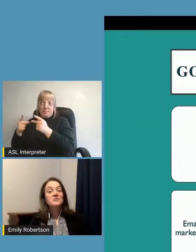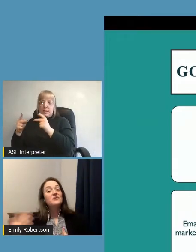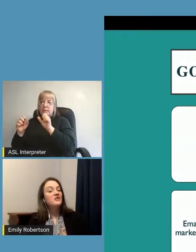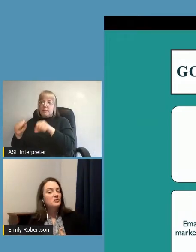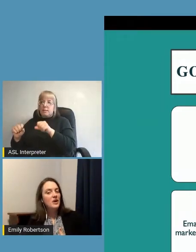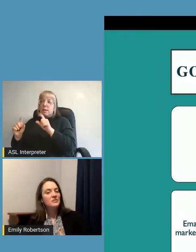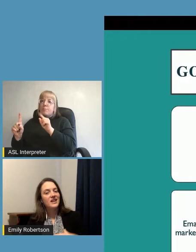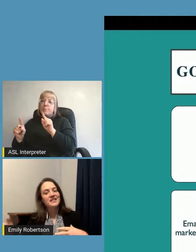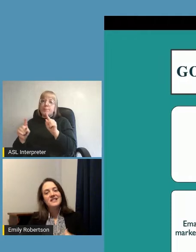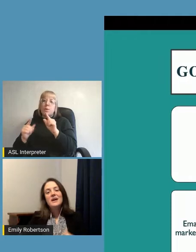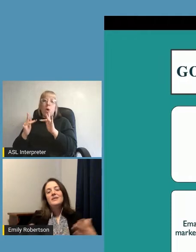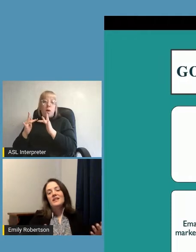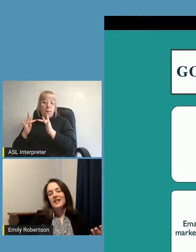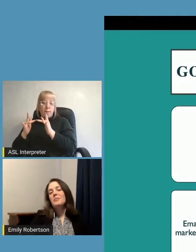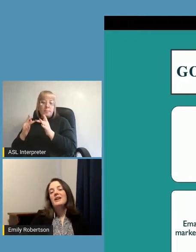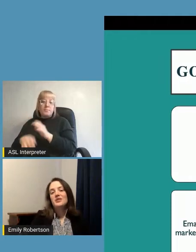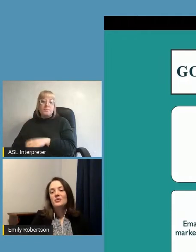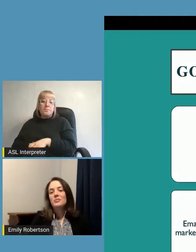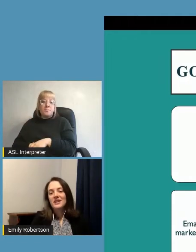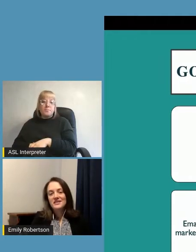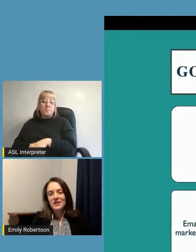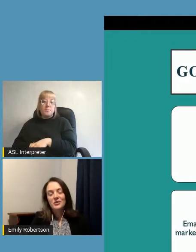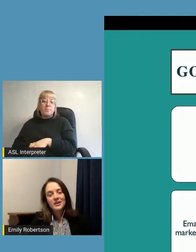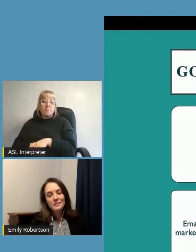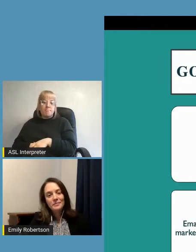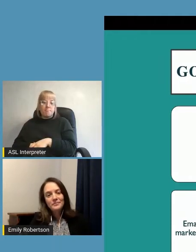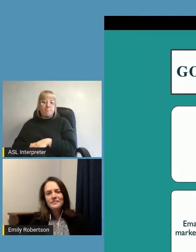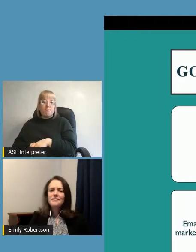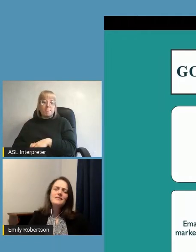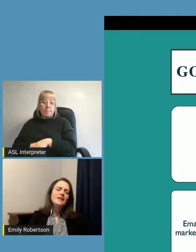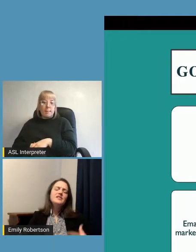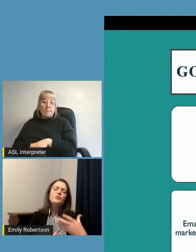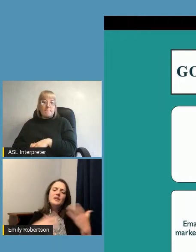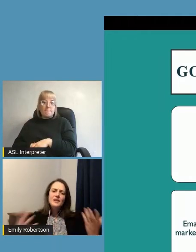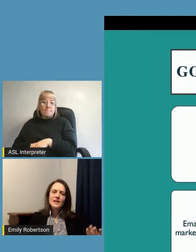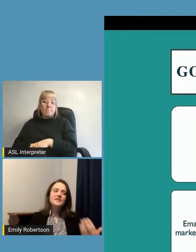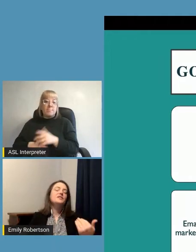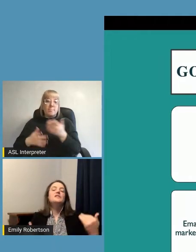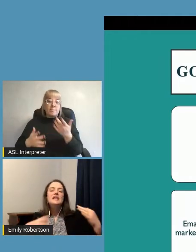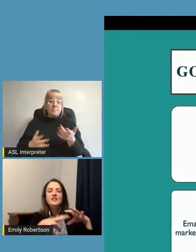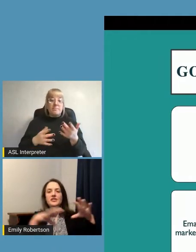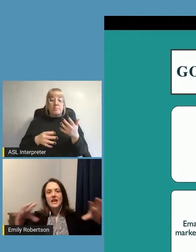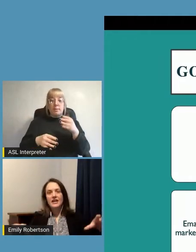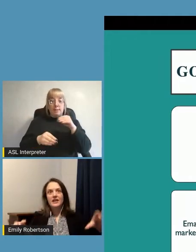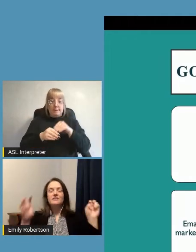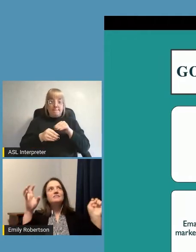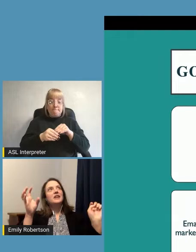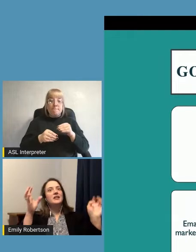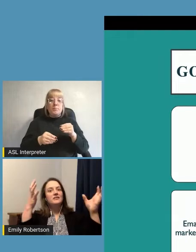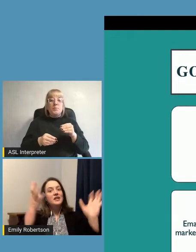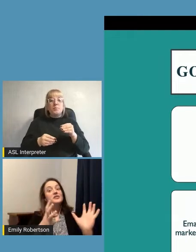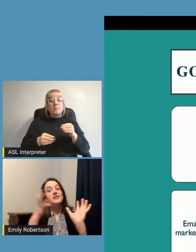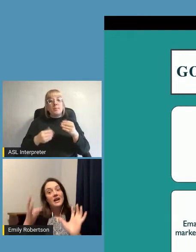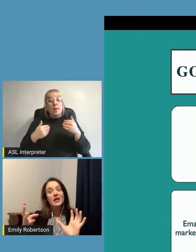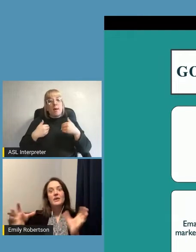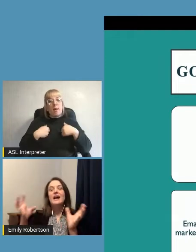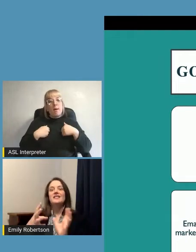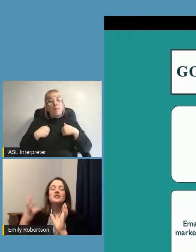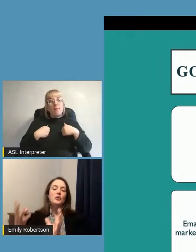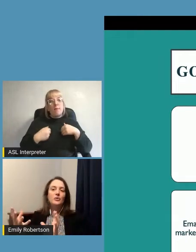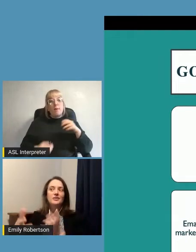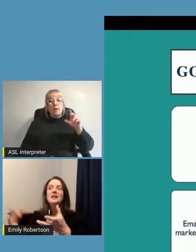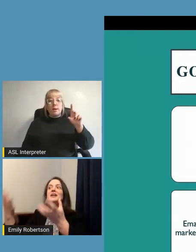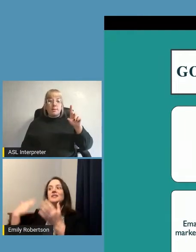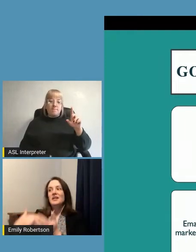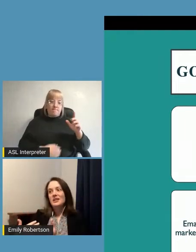us, such as review websites that link back to goreplace.org. So within this, there's each data, each silo has